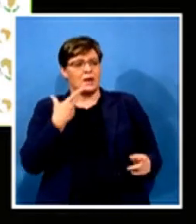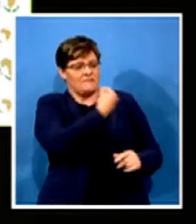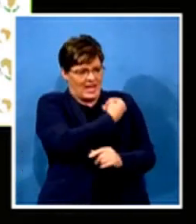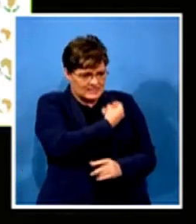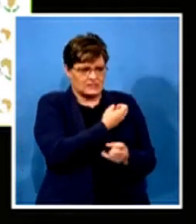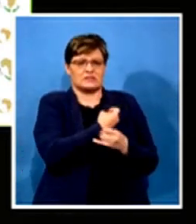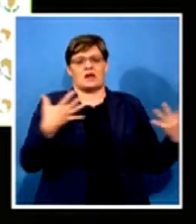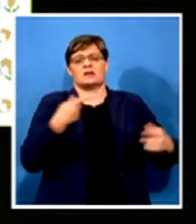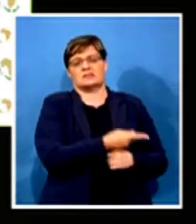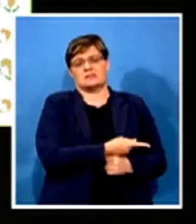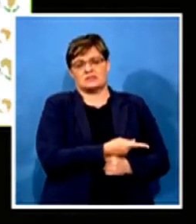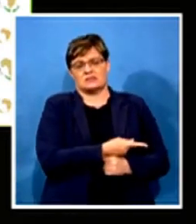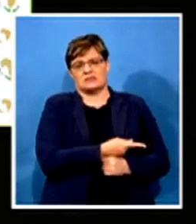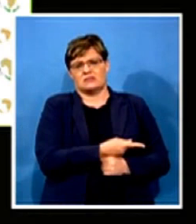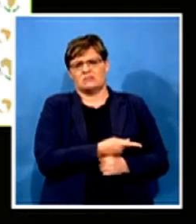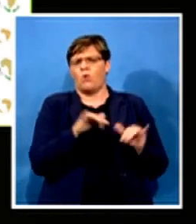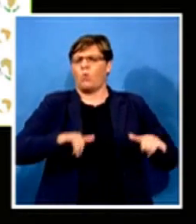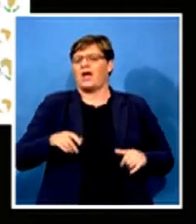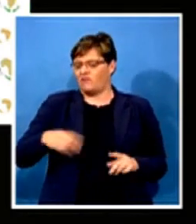other vaccines to show up.